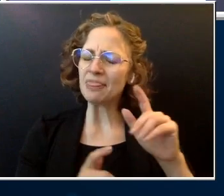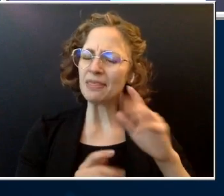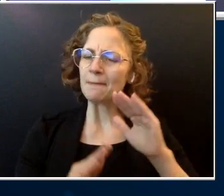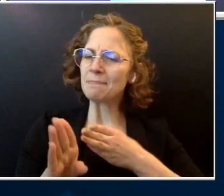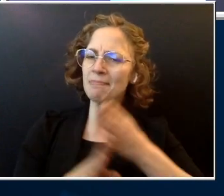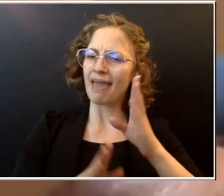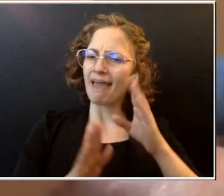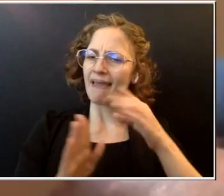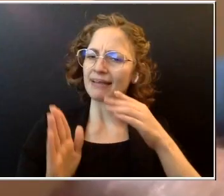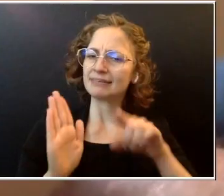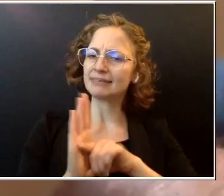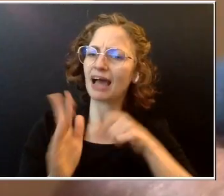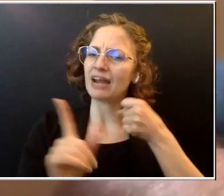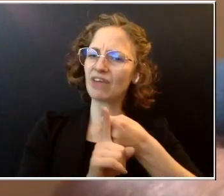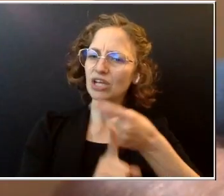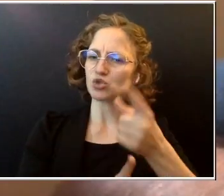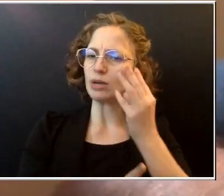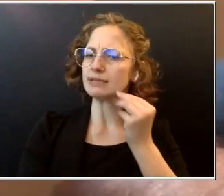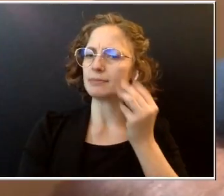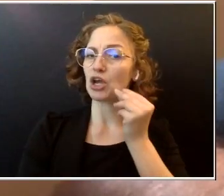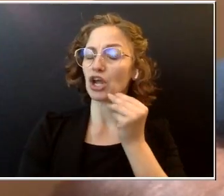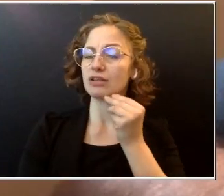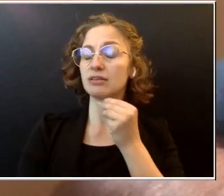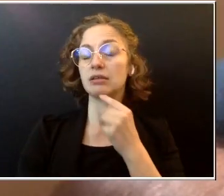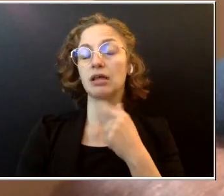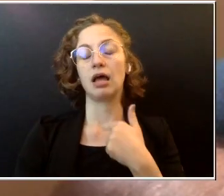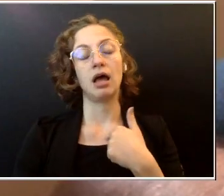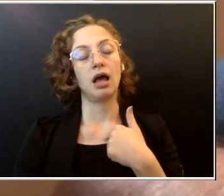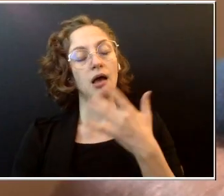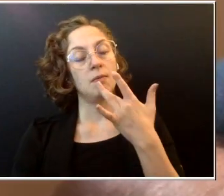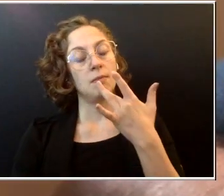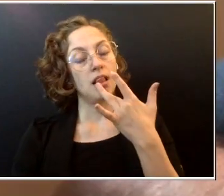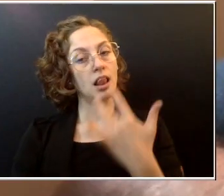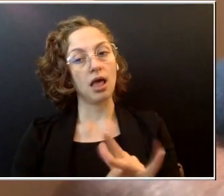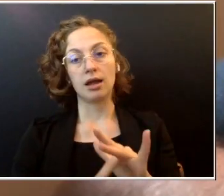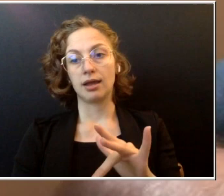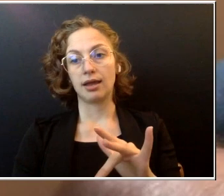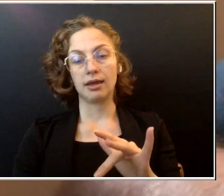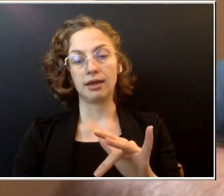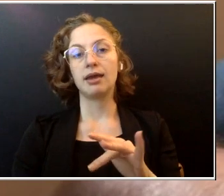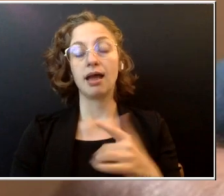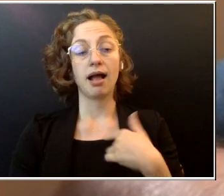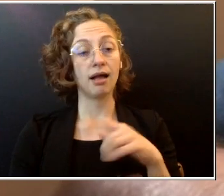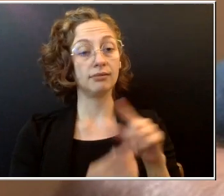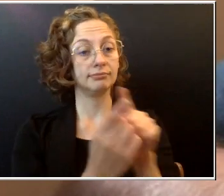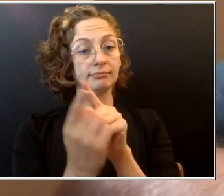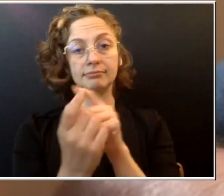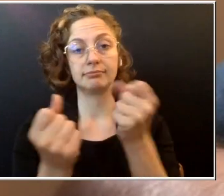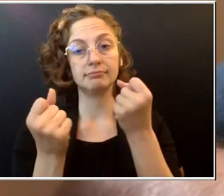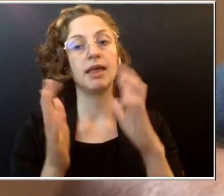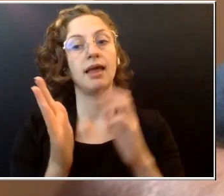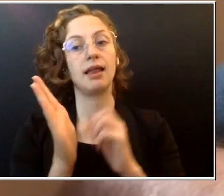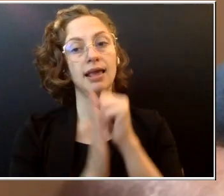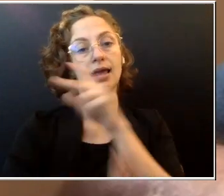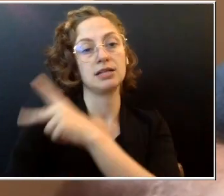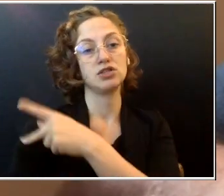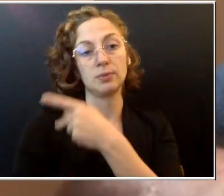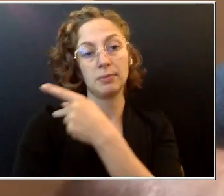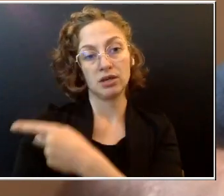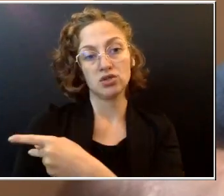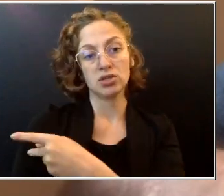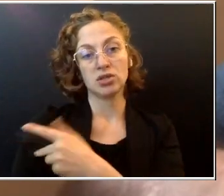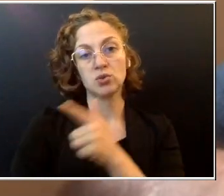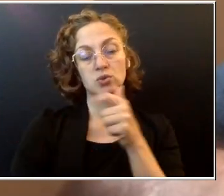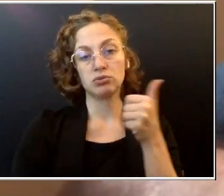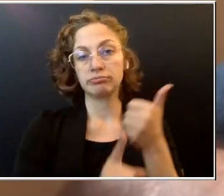I definitely consider myself lucky in that regard. I met a lot of cancer patients throughout my battle who were going through